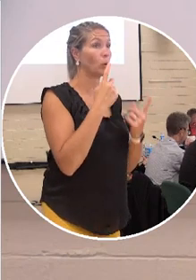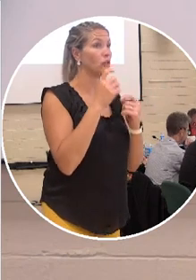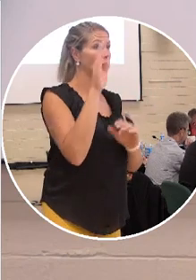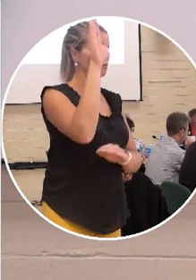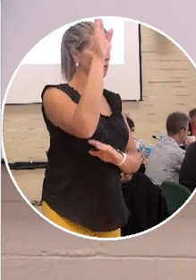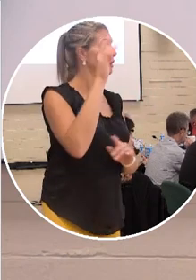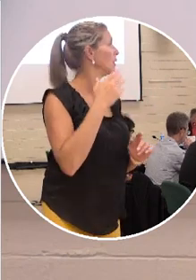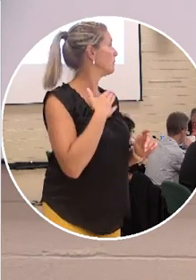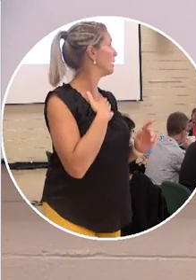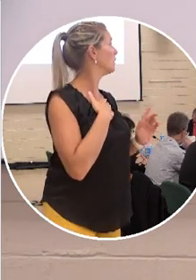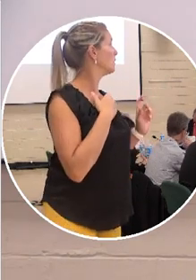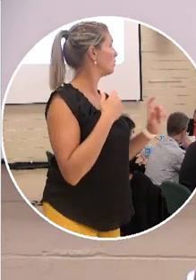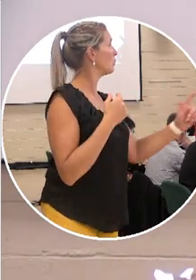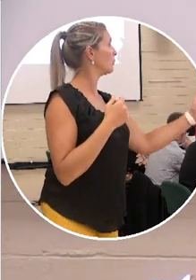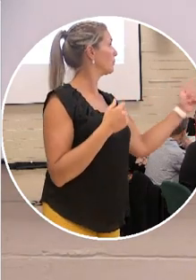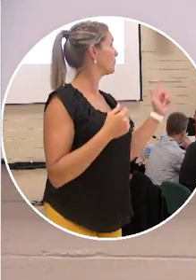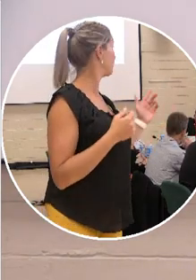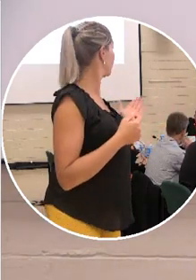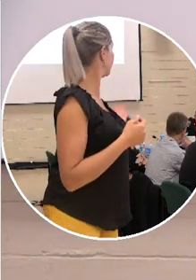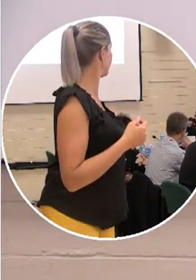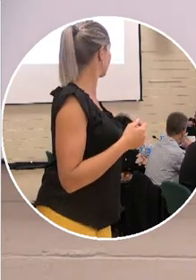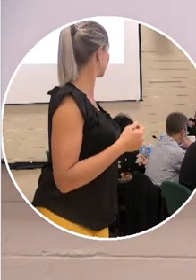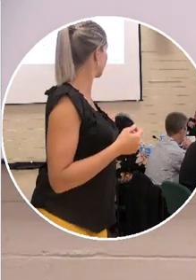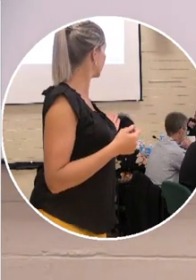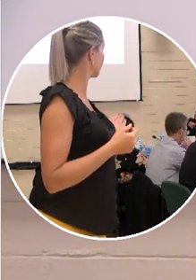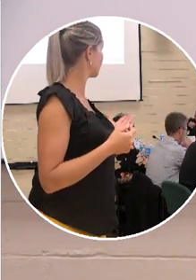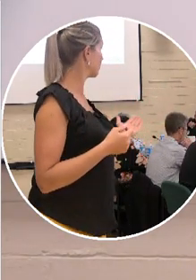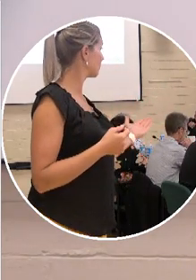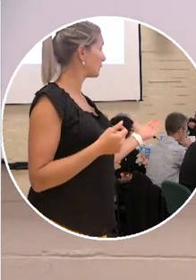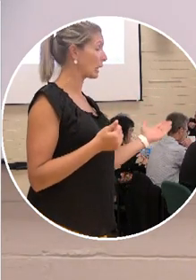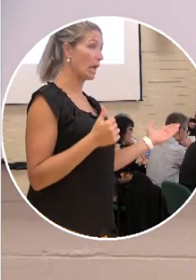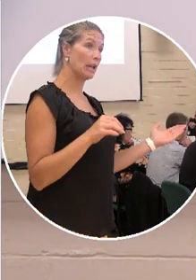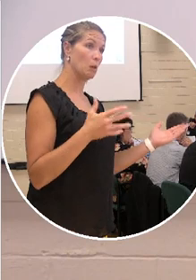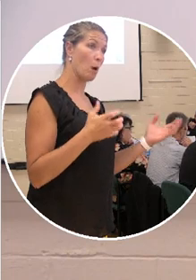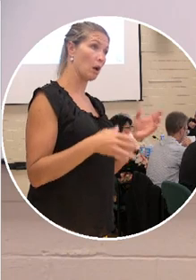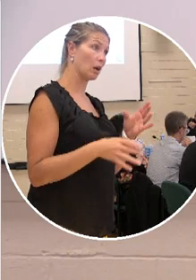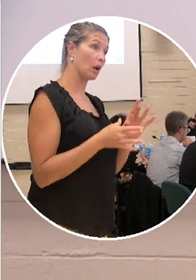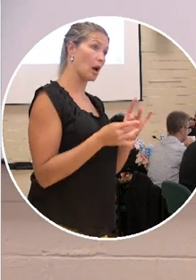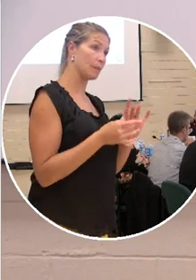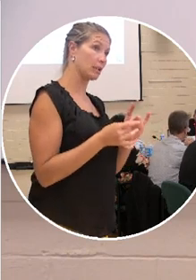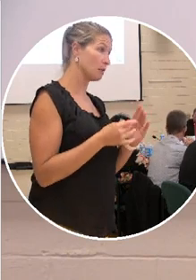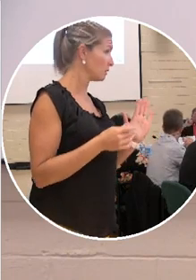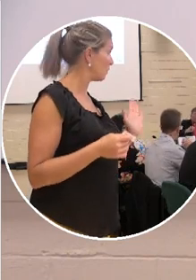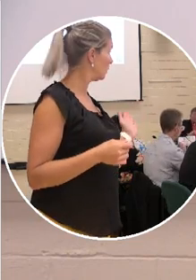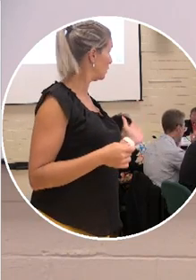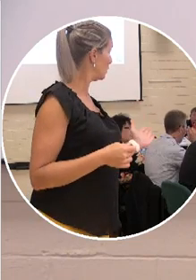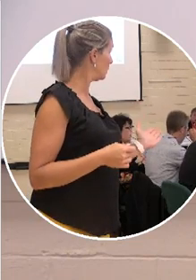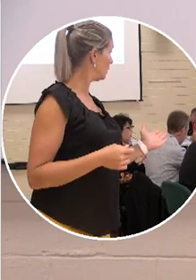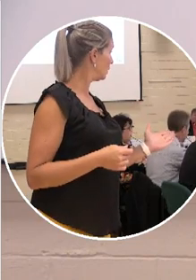We can go around the table. Anybody left on this side that's interested to have a commentary?